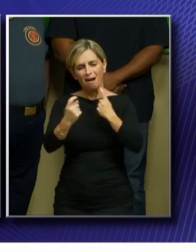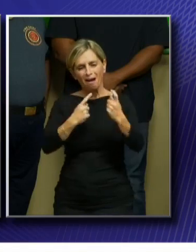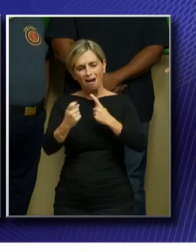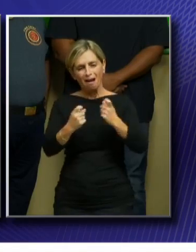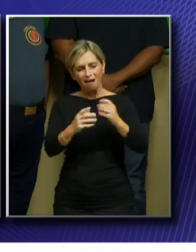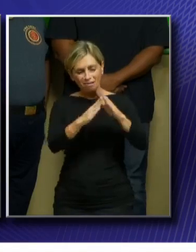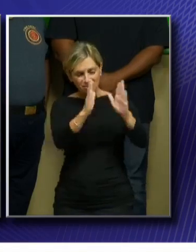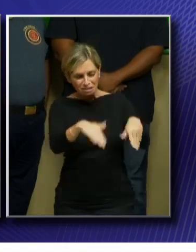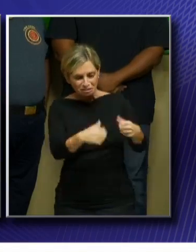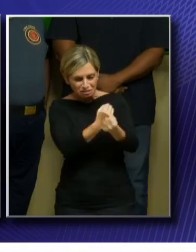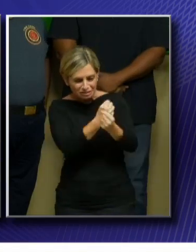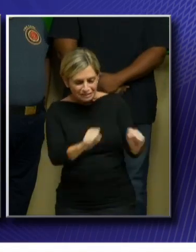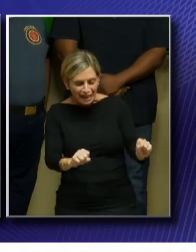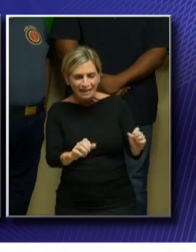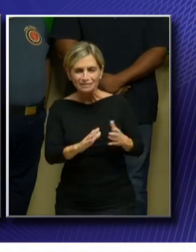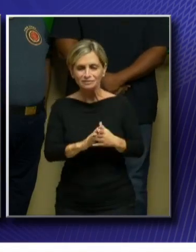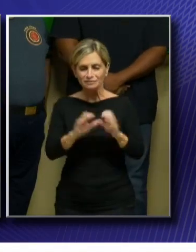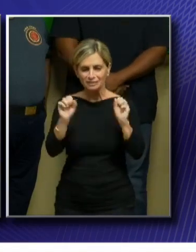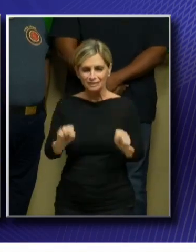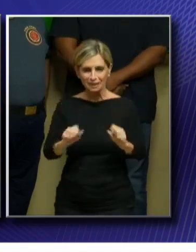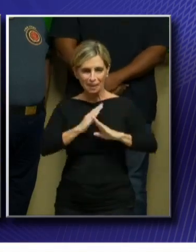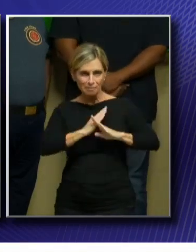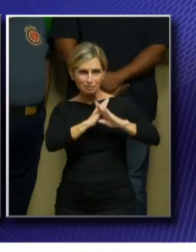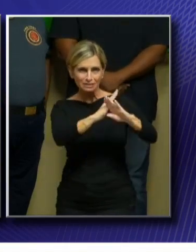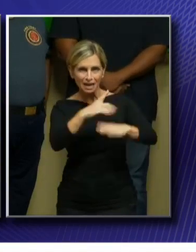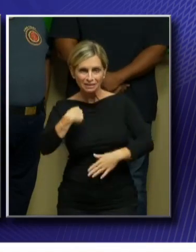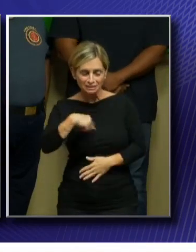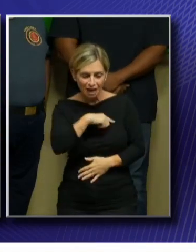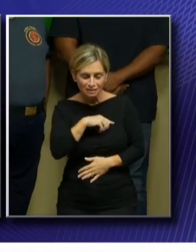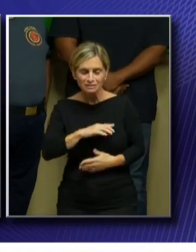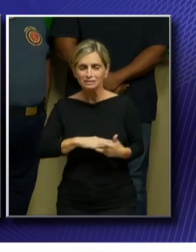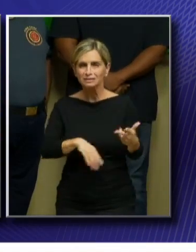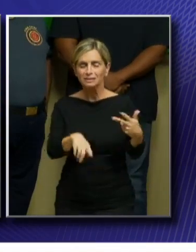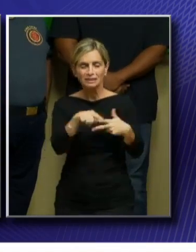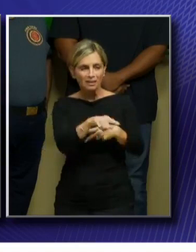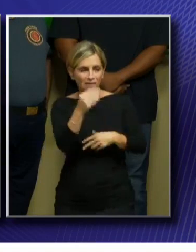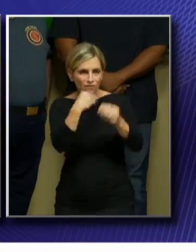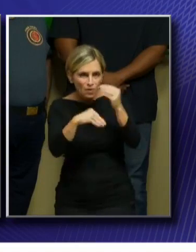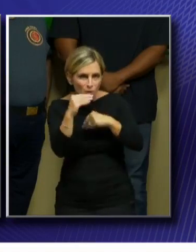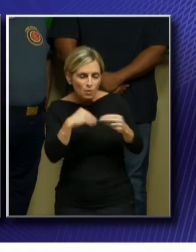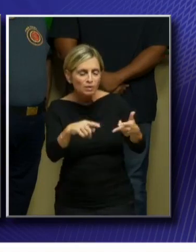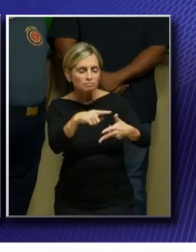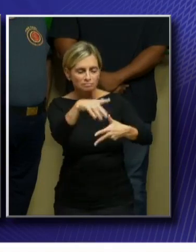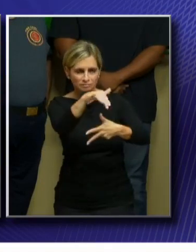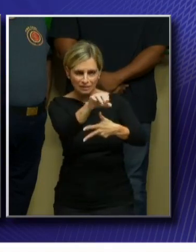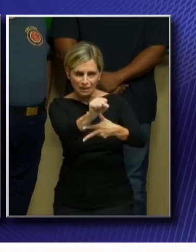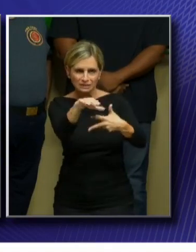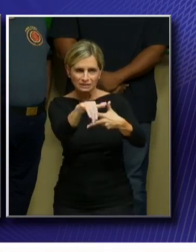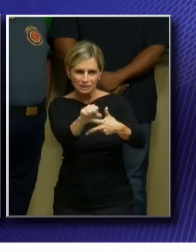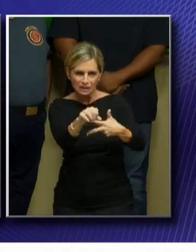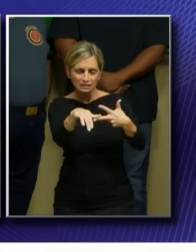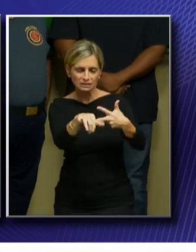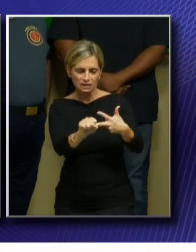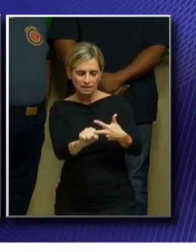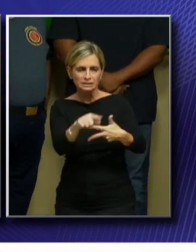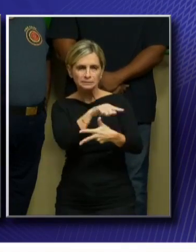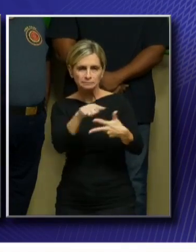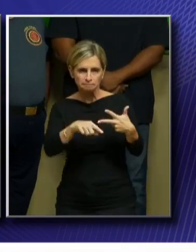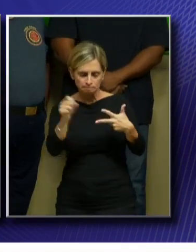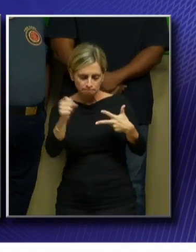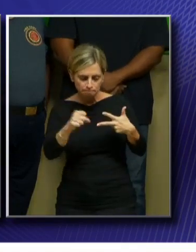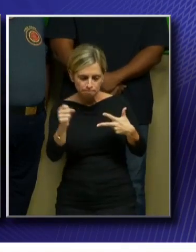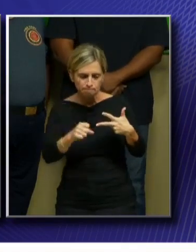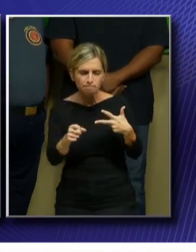be well protected? Is there food there? Yes to all those questions. The shelters will be manned by